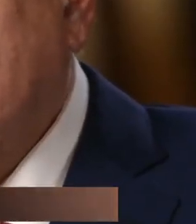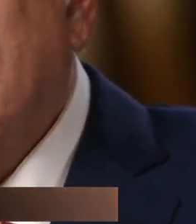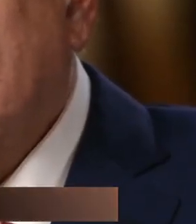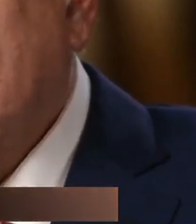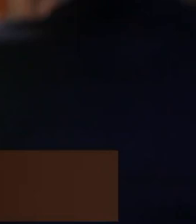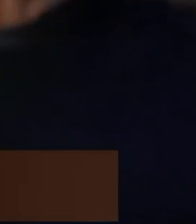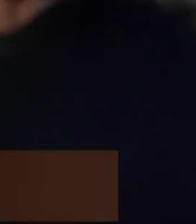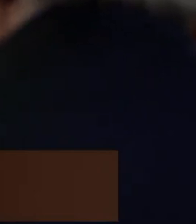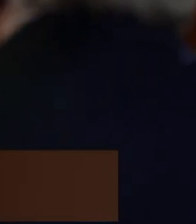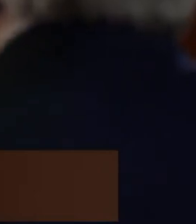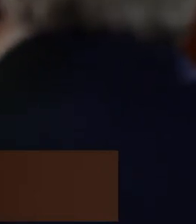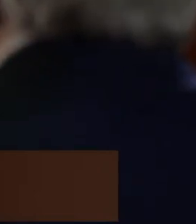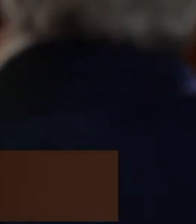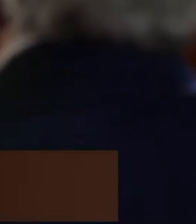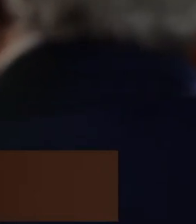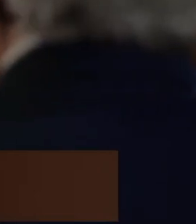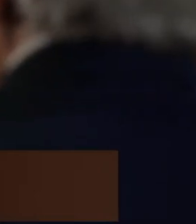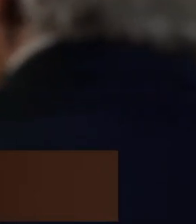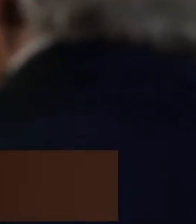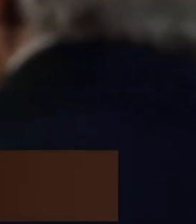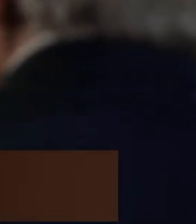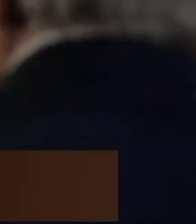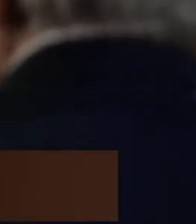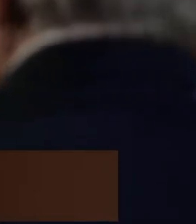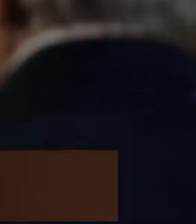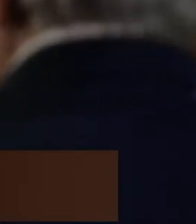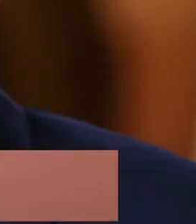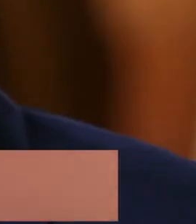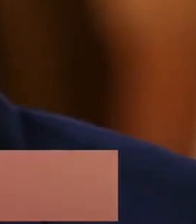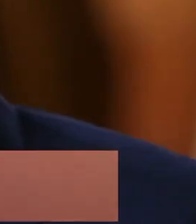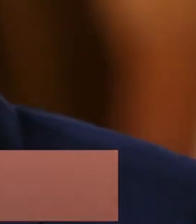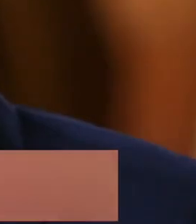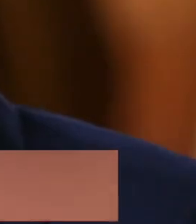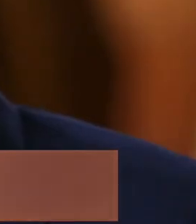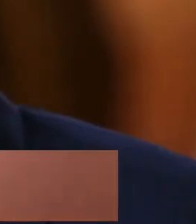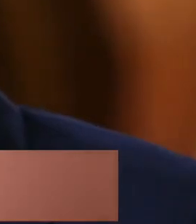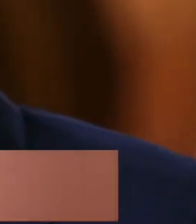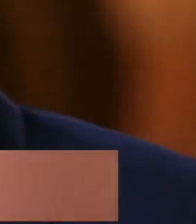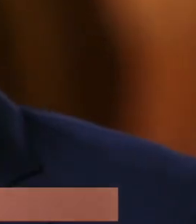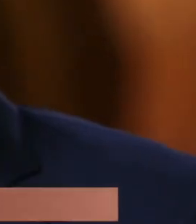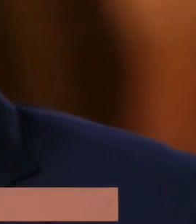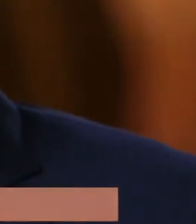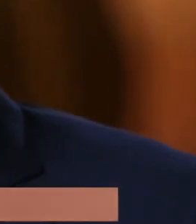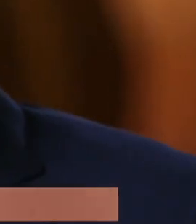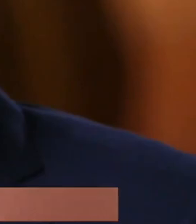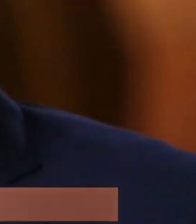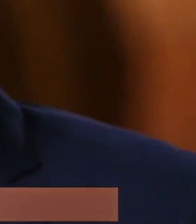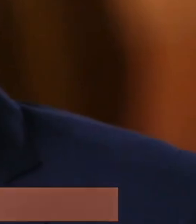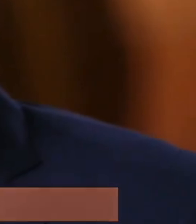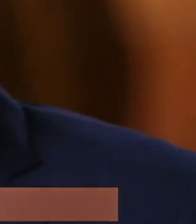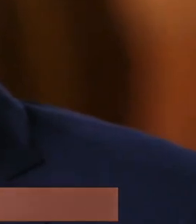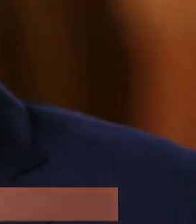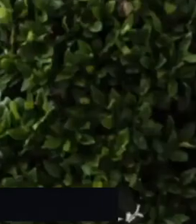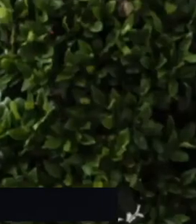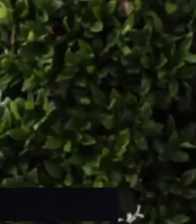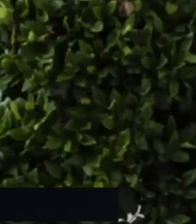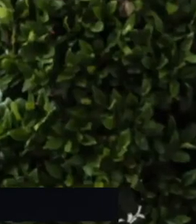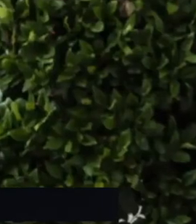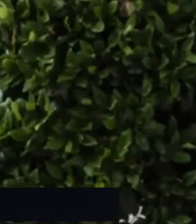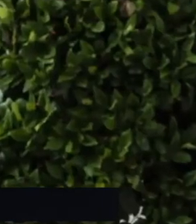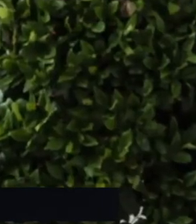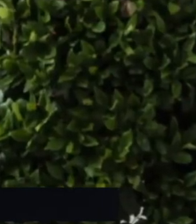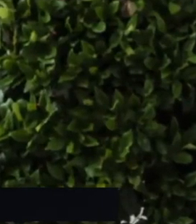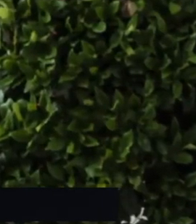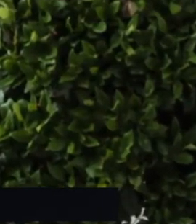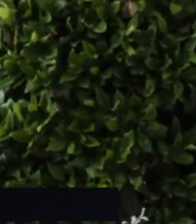Sí. El presidente Trump, como el presidente Biden, han sido muy respetuosos los dos. Hemos